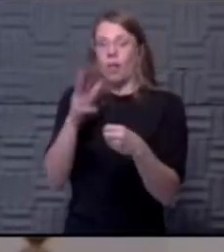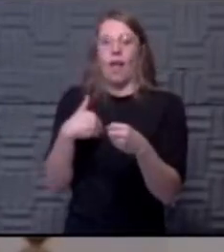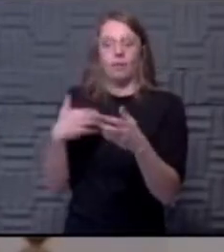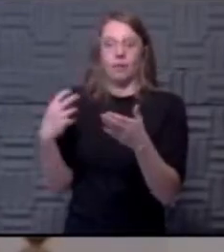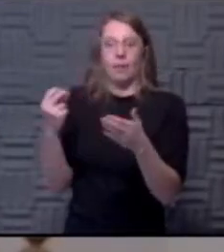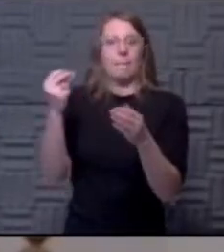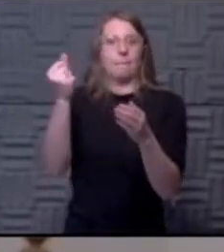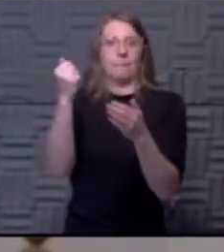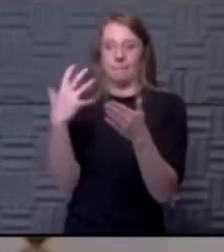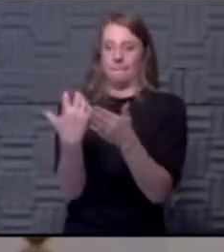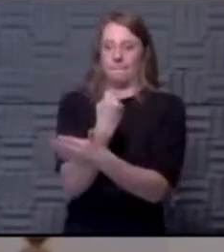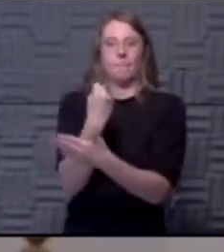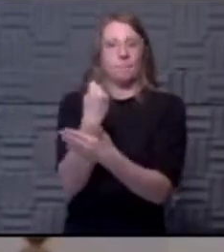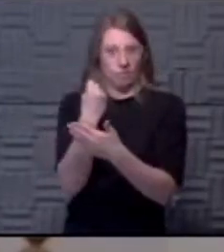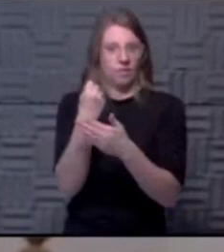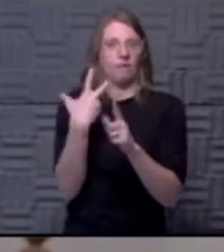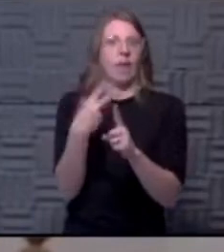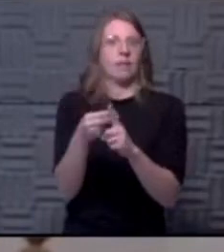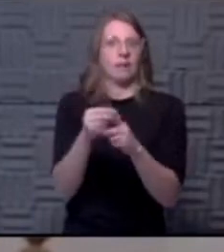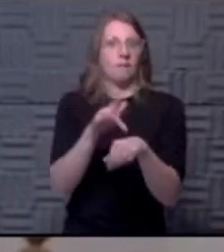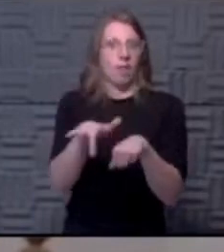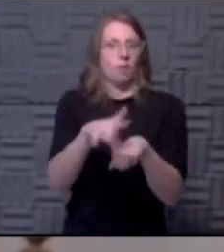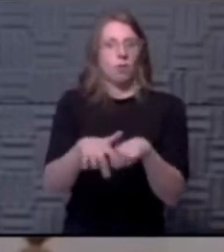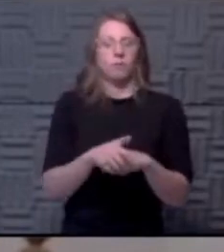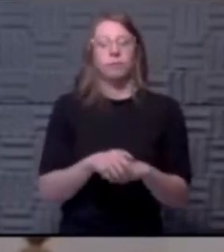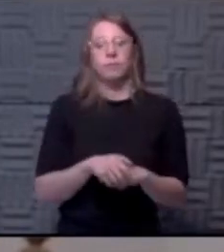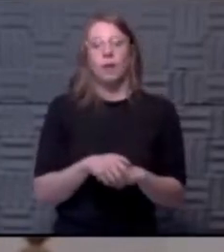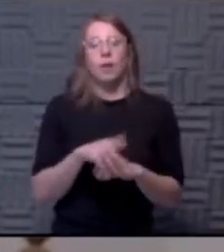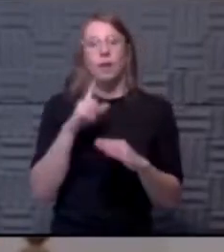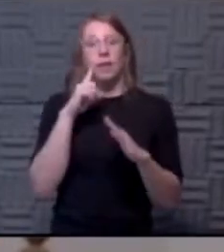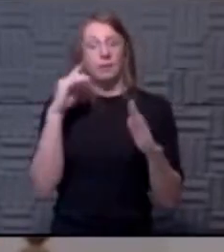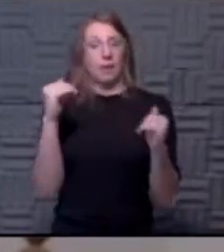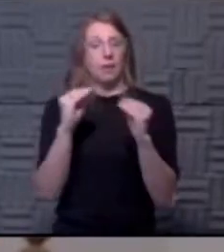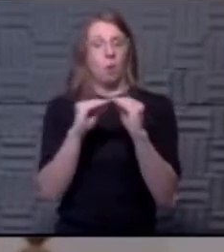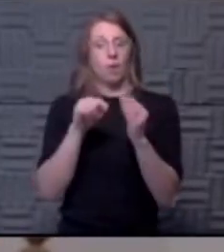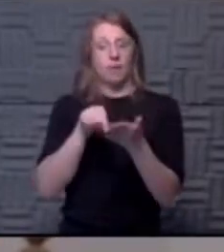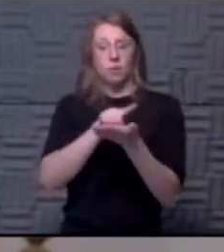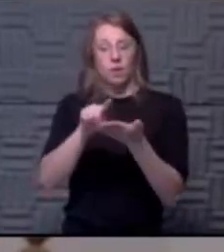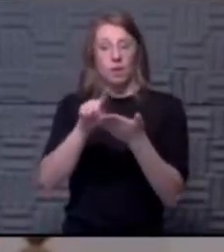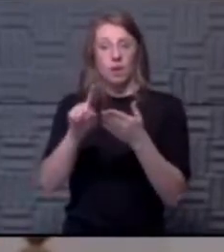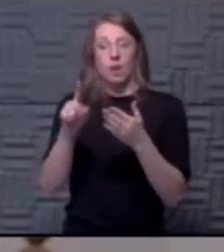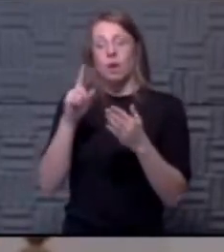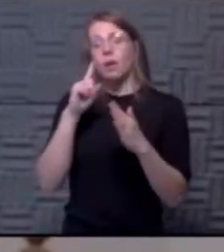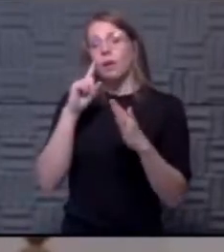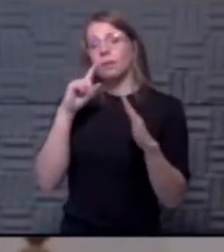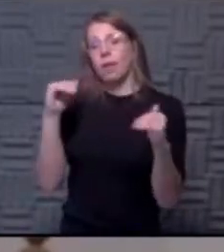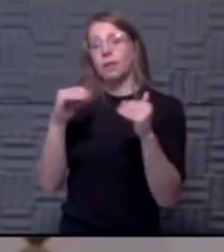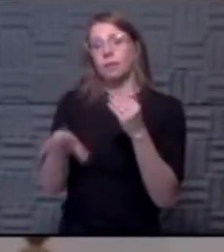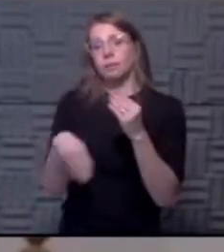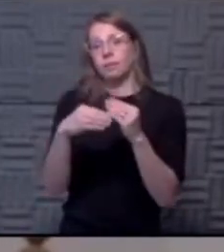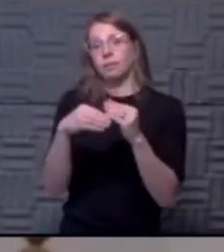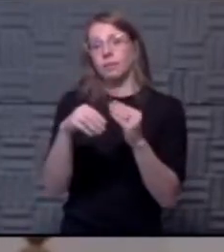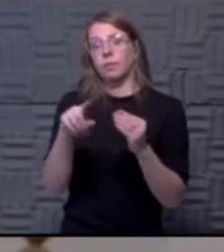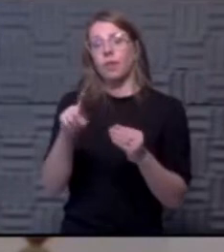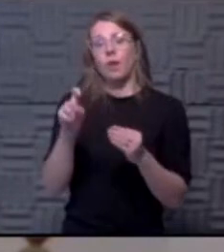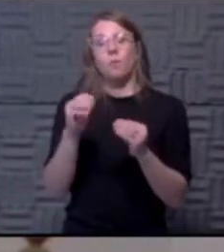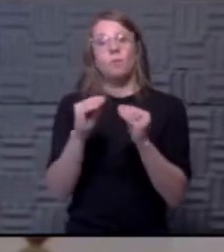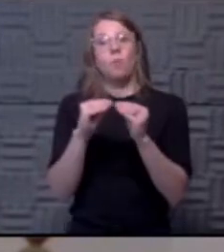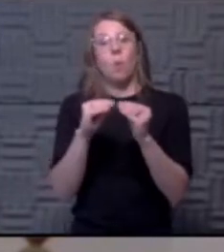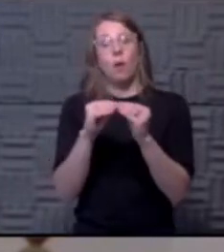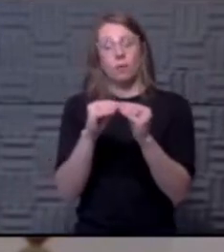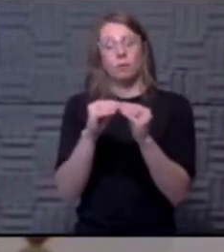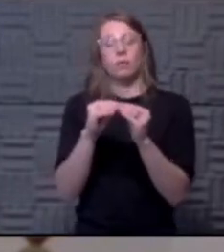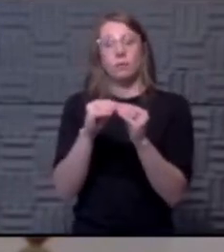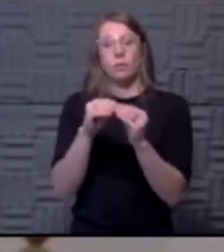alerting this week because we expect 100,000 additional Johnson & Johnson doses to be ordered this week and to come in next